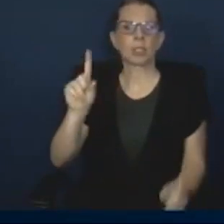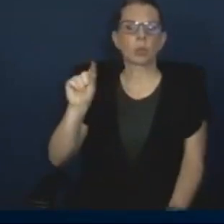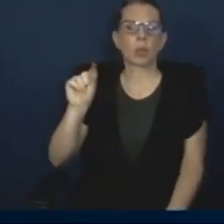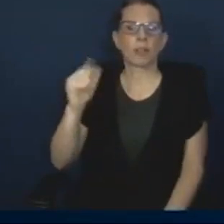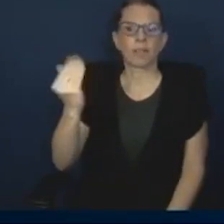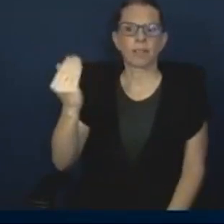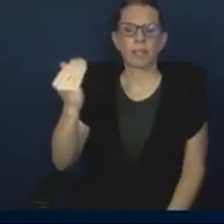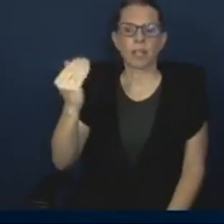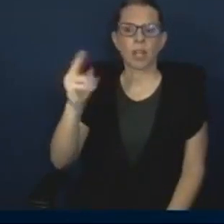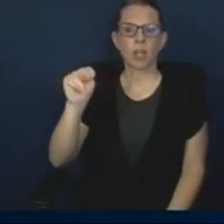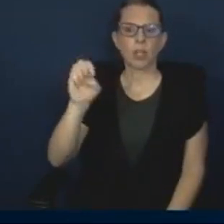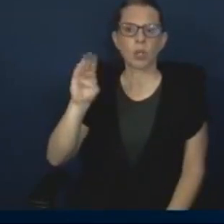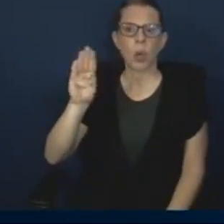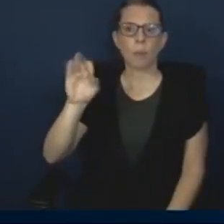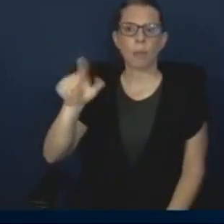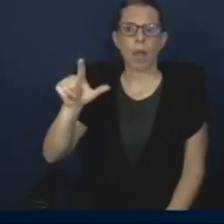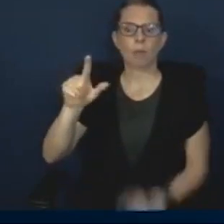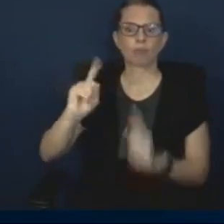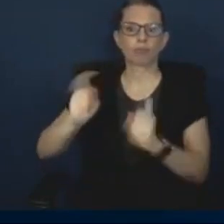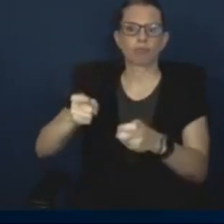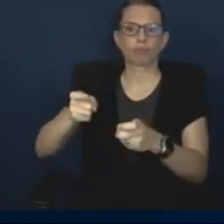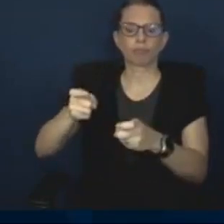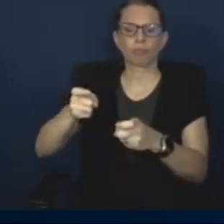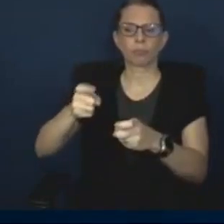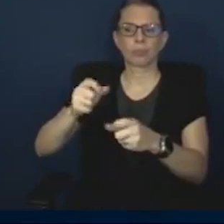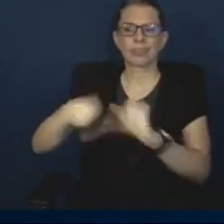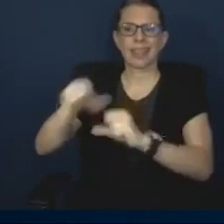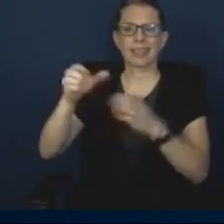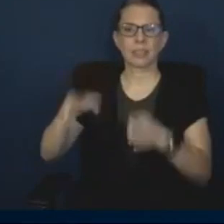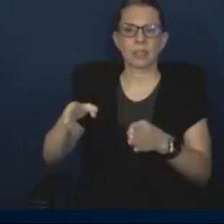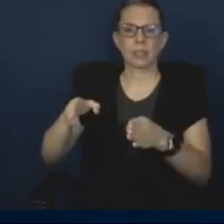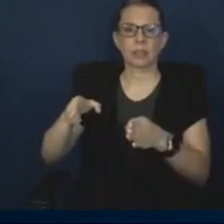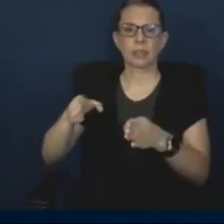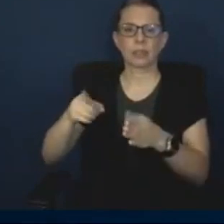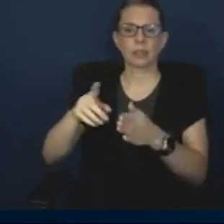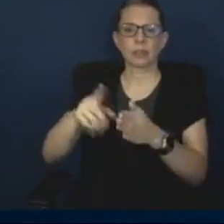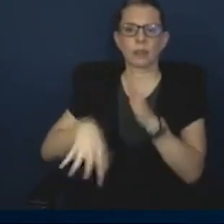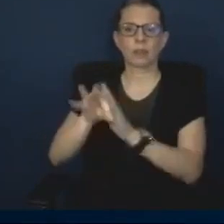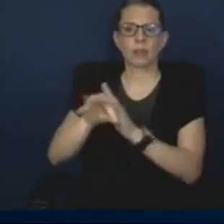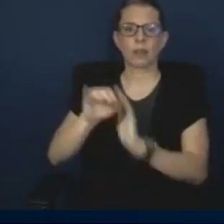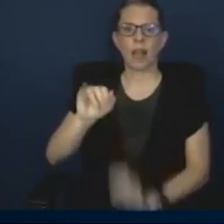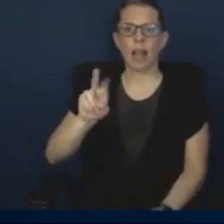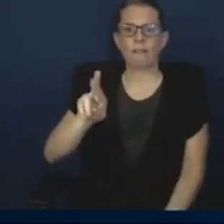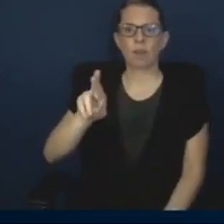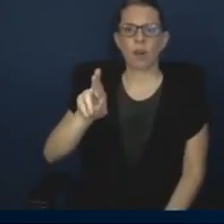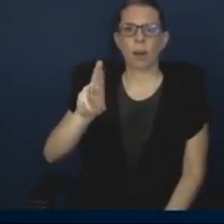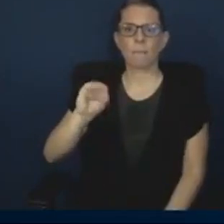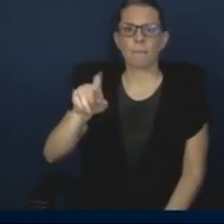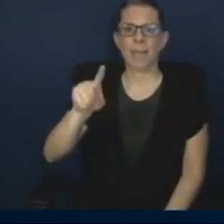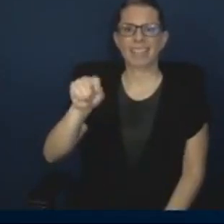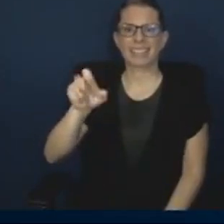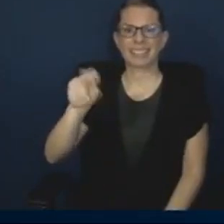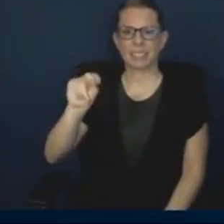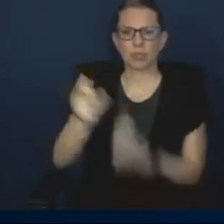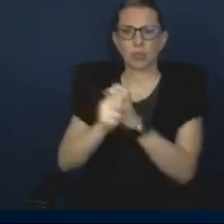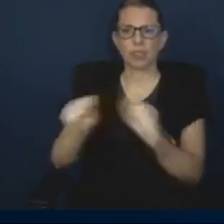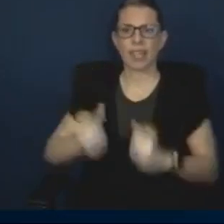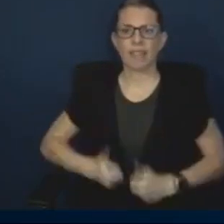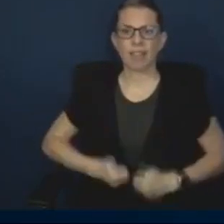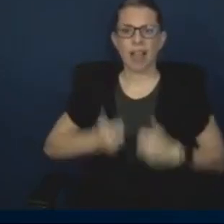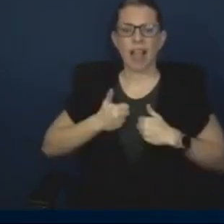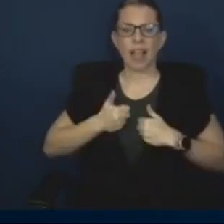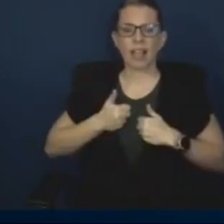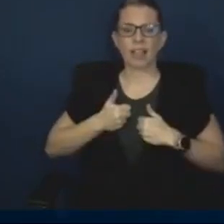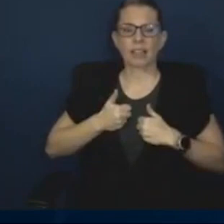given to scientists involved with the discovery of the use of ivermectin to save lives in Africa against malaria and parasites. Is